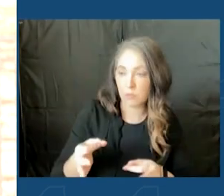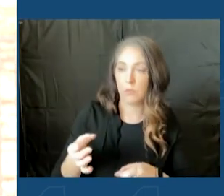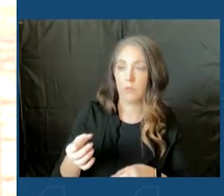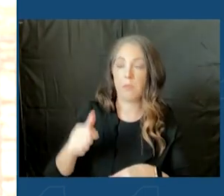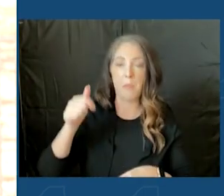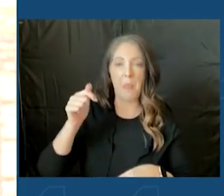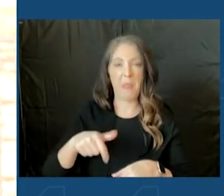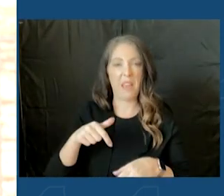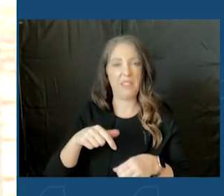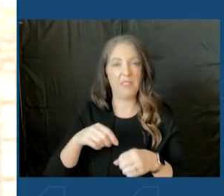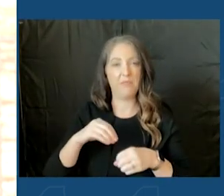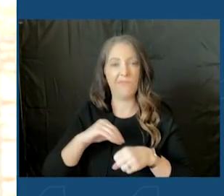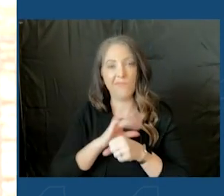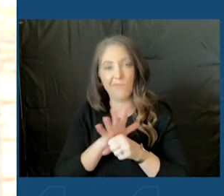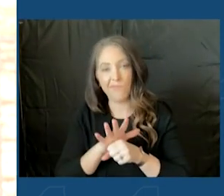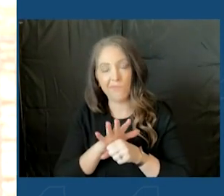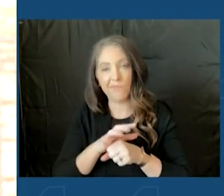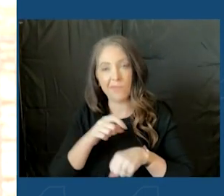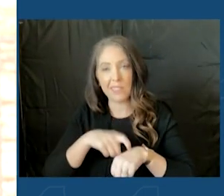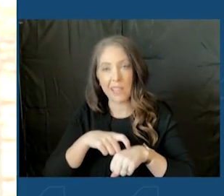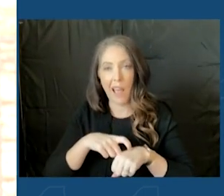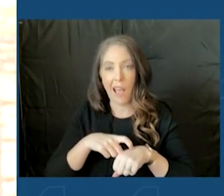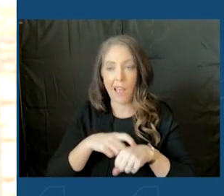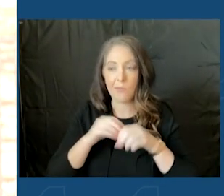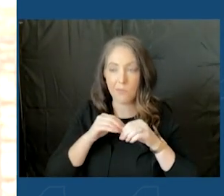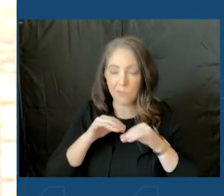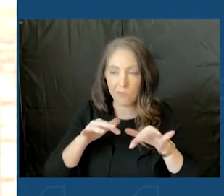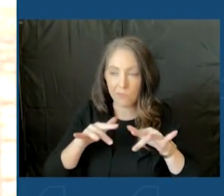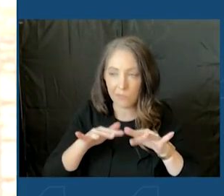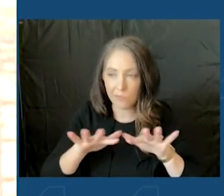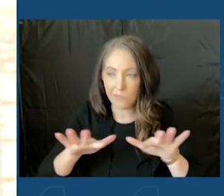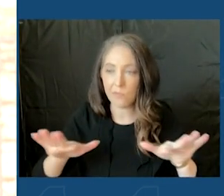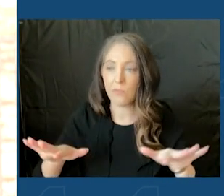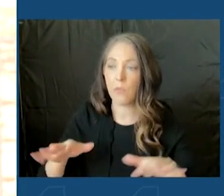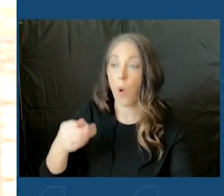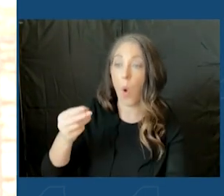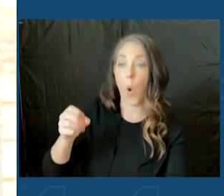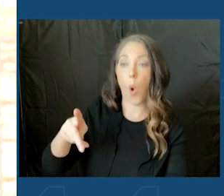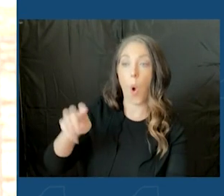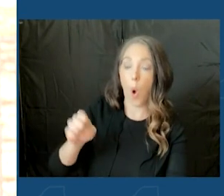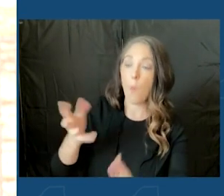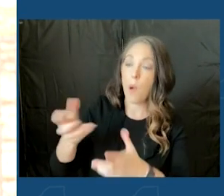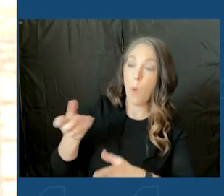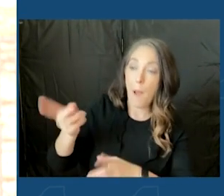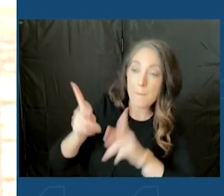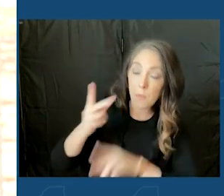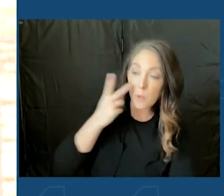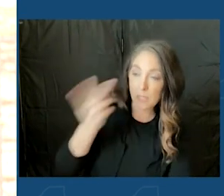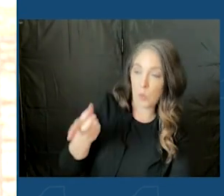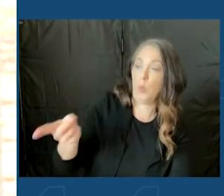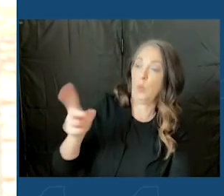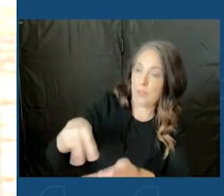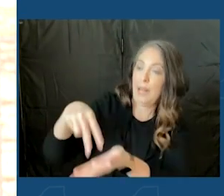time. I want you to stand up, let everyone see who you are, Hope Knight, the leader of Empire State Development for the state of New